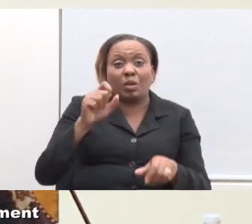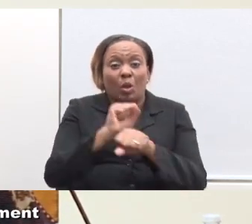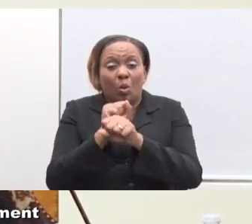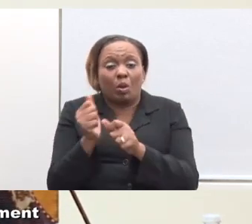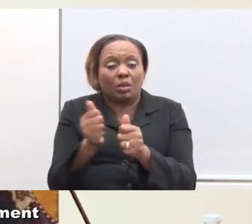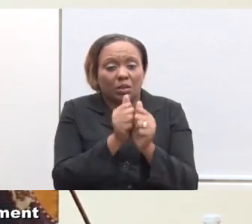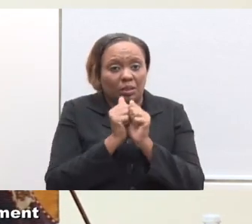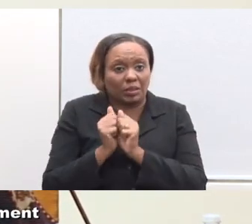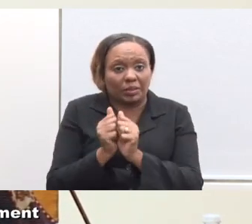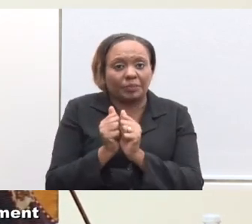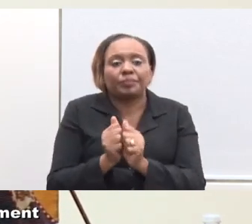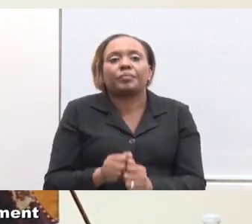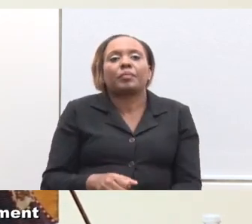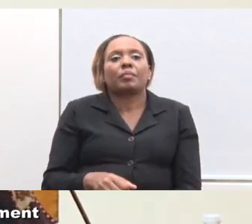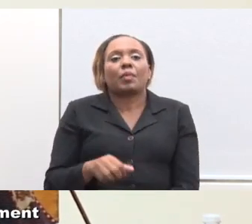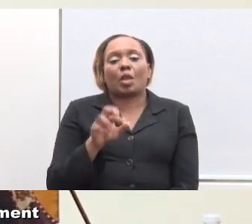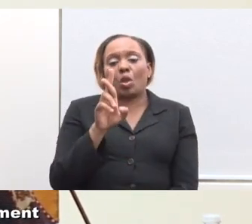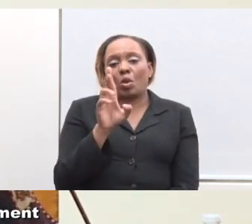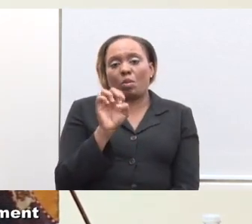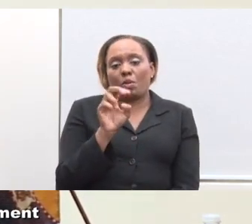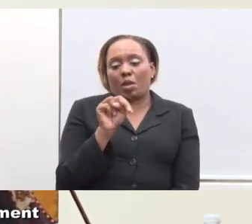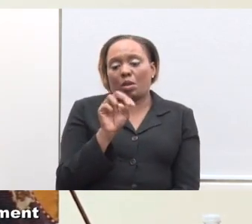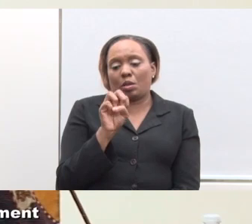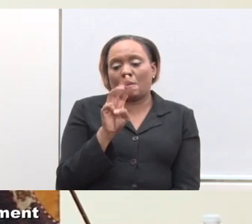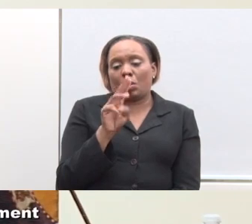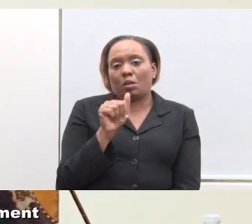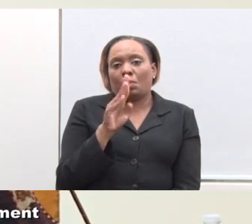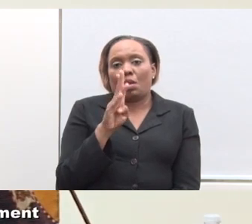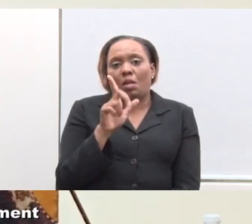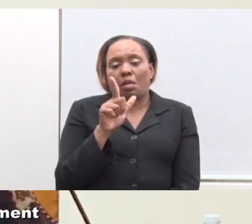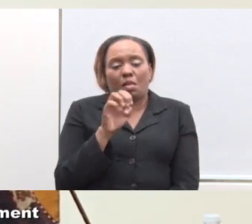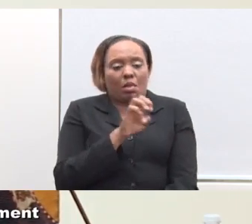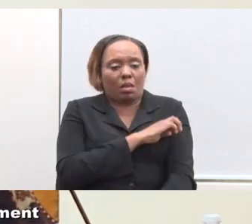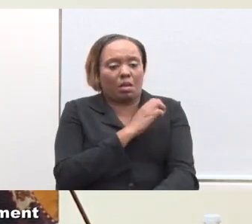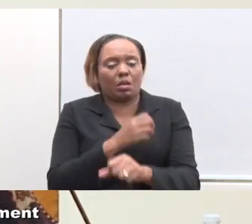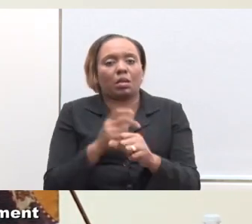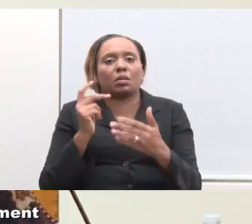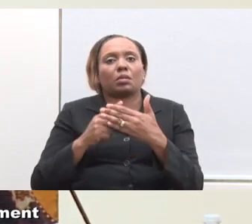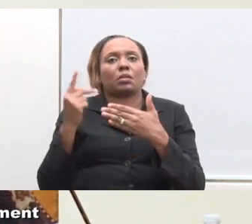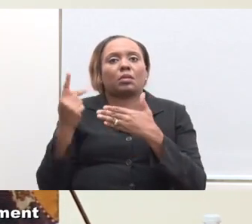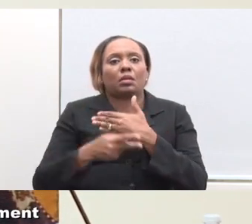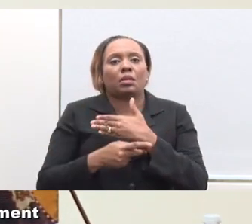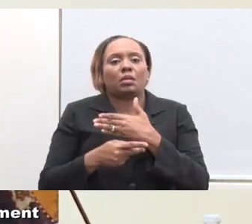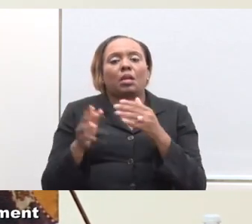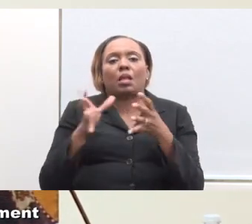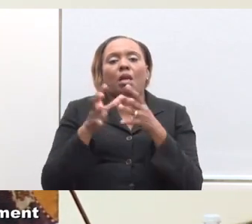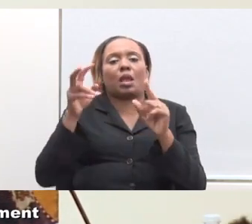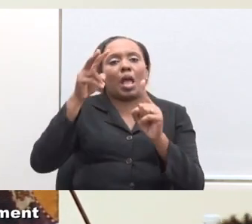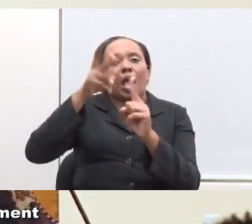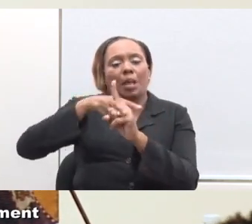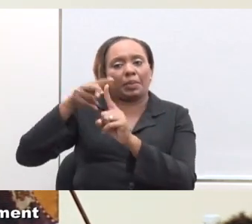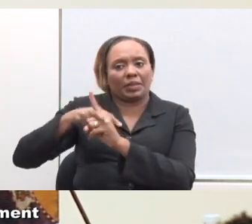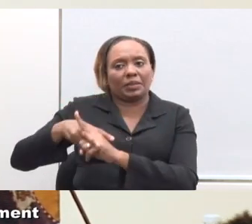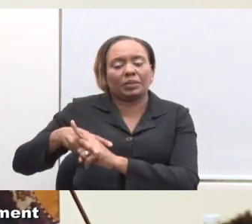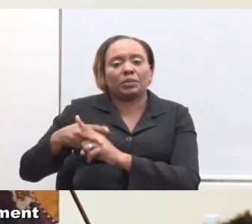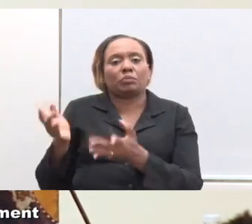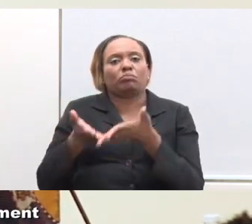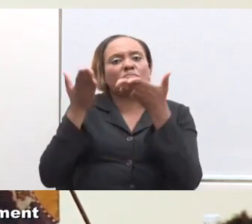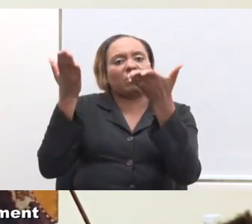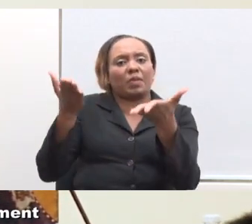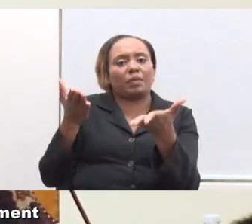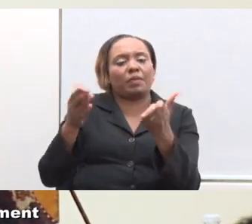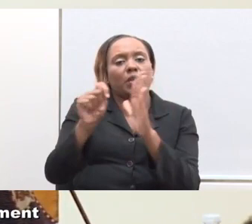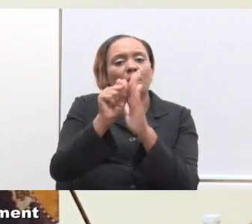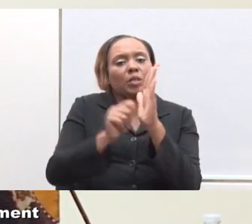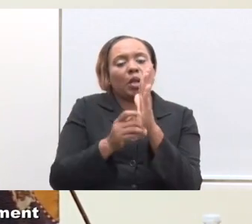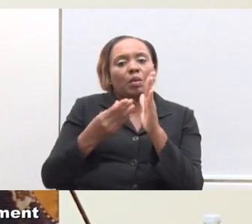renewable energy program, therefore, there are a number of applications in town country planning for major renewable energy